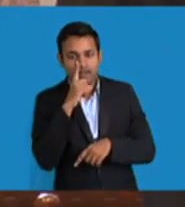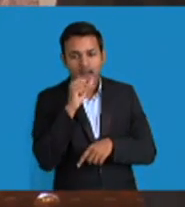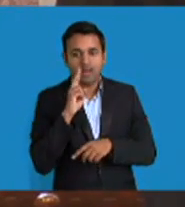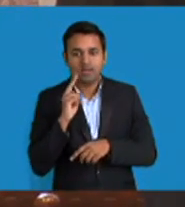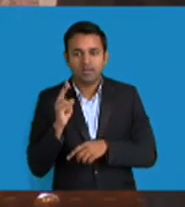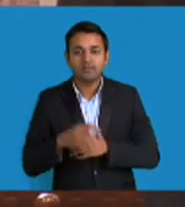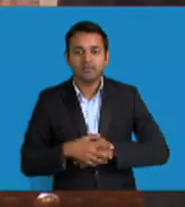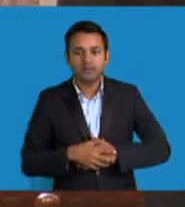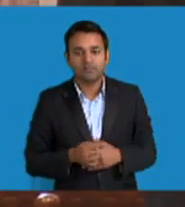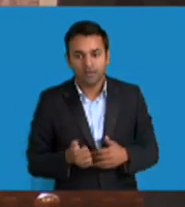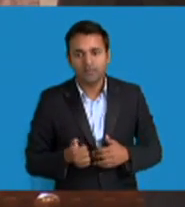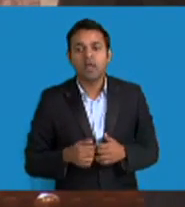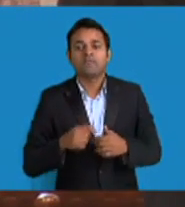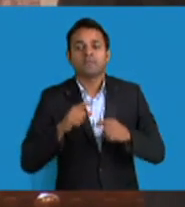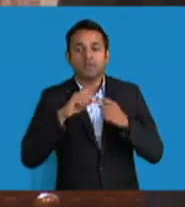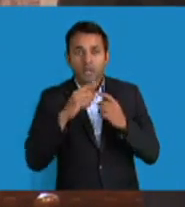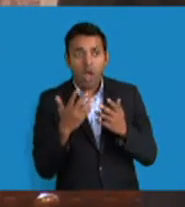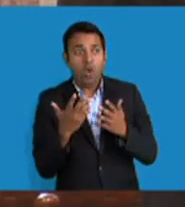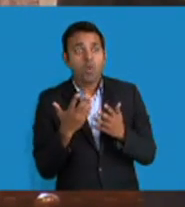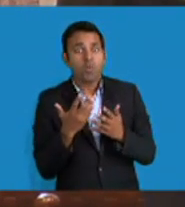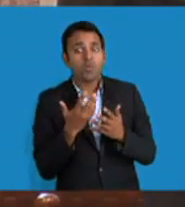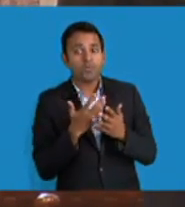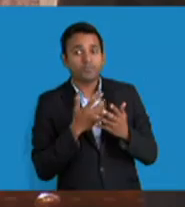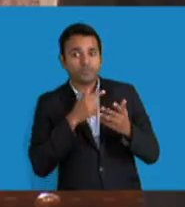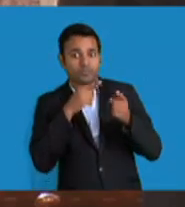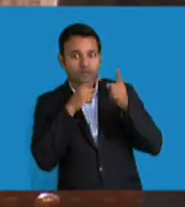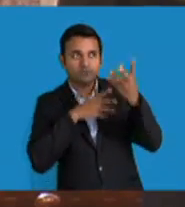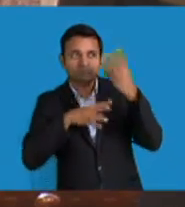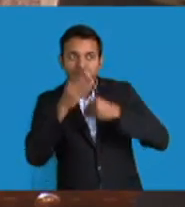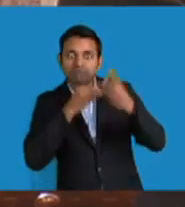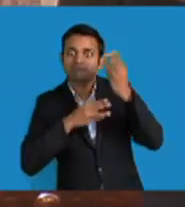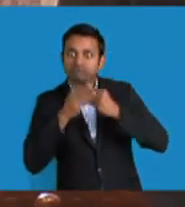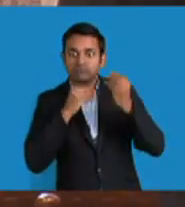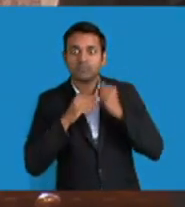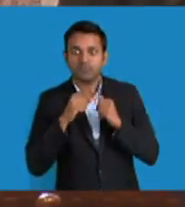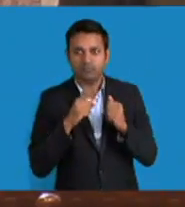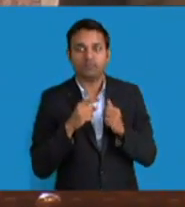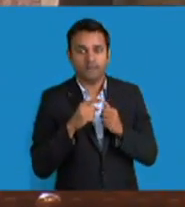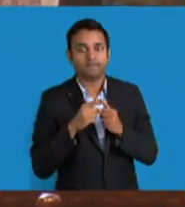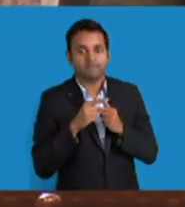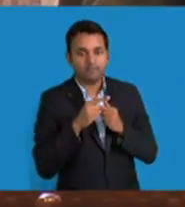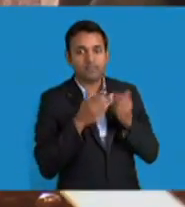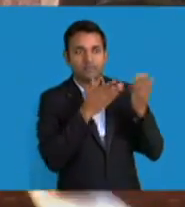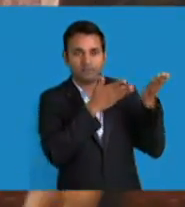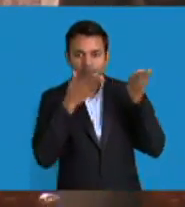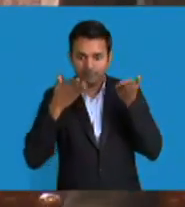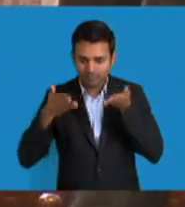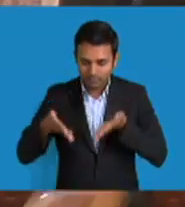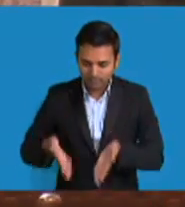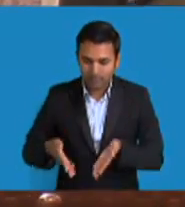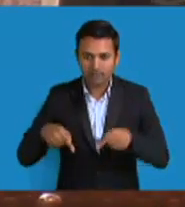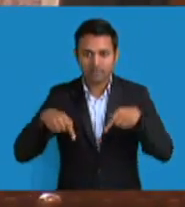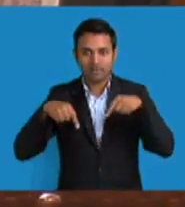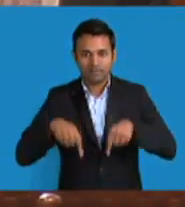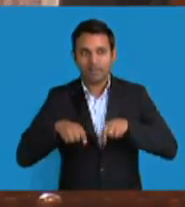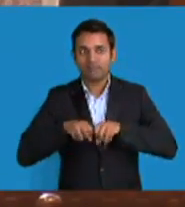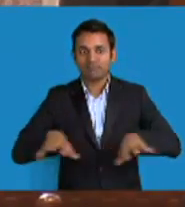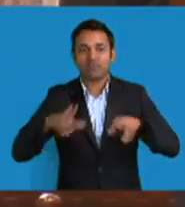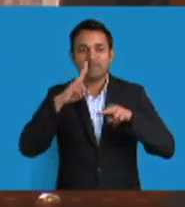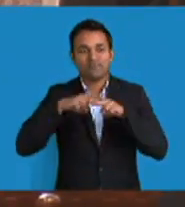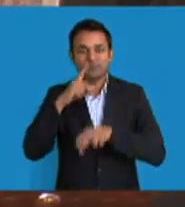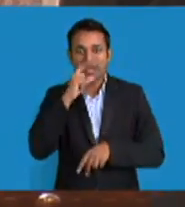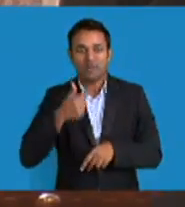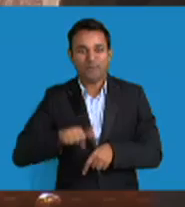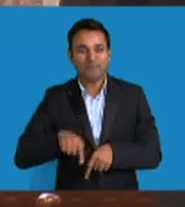and allow these species to be cultured in Fiji. Madam Speaker, our China